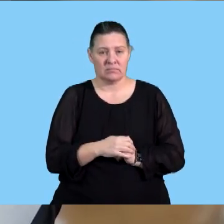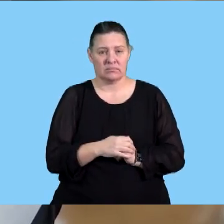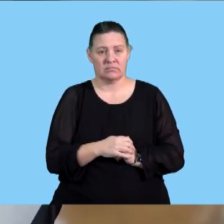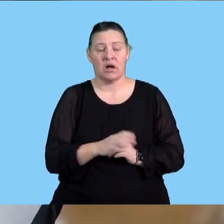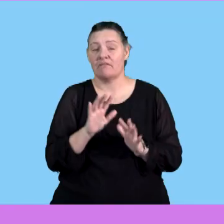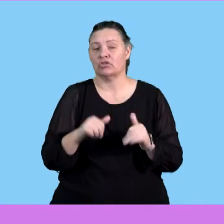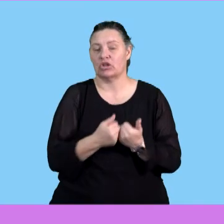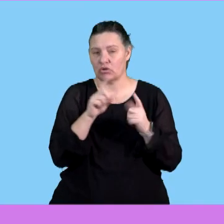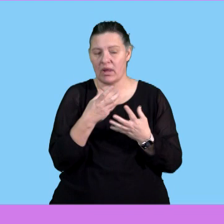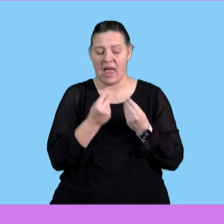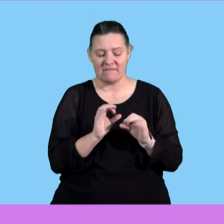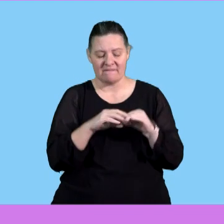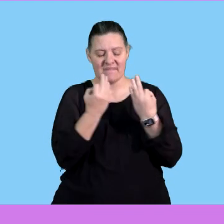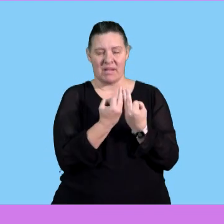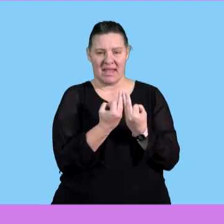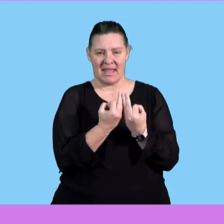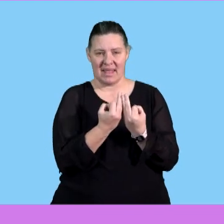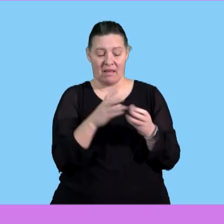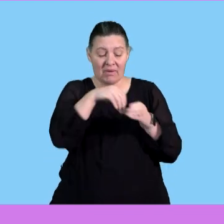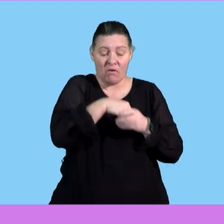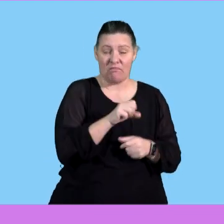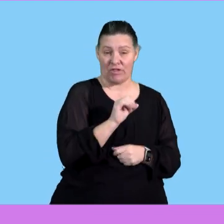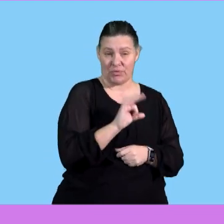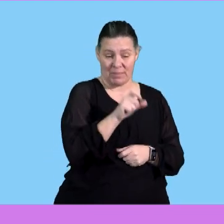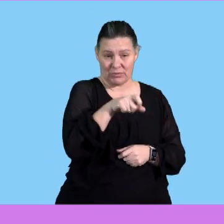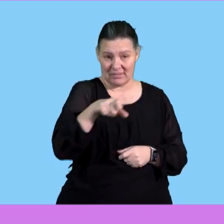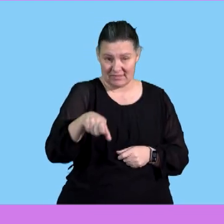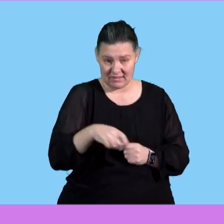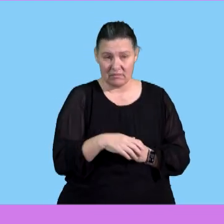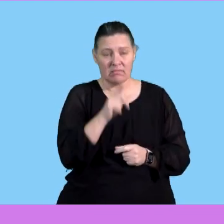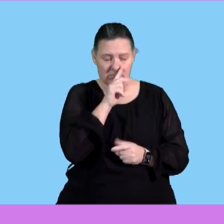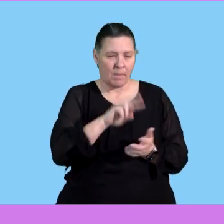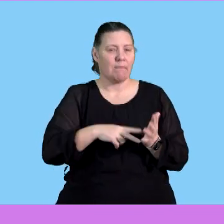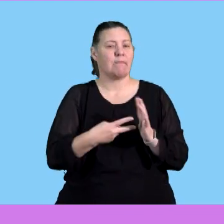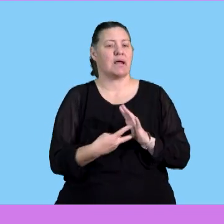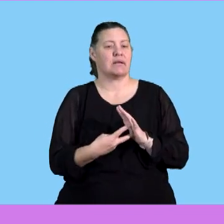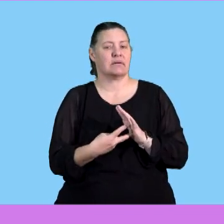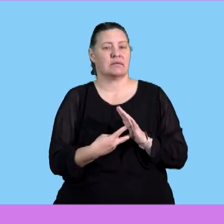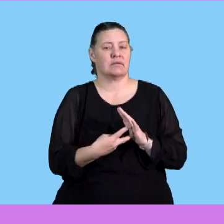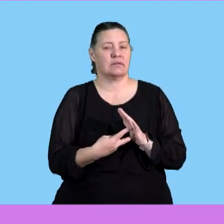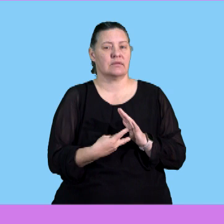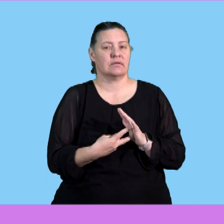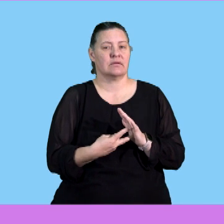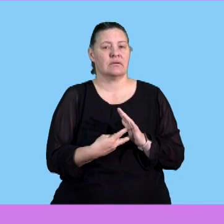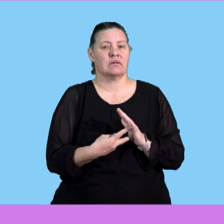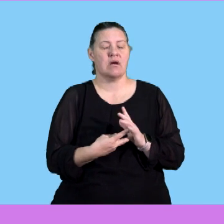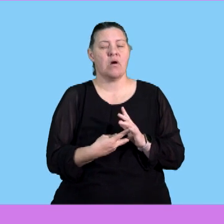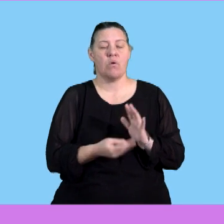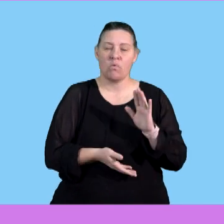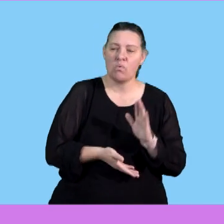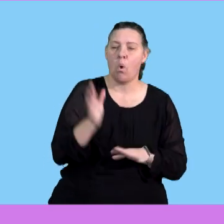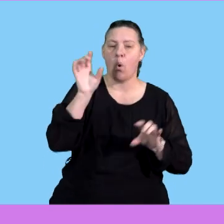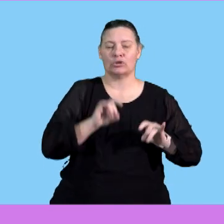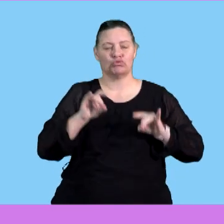challenge question. So we have a family of 3 that is planning a